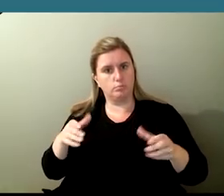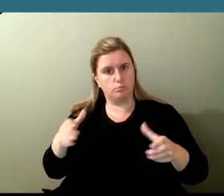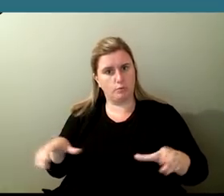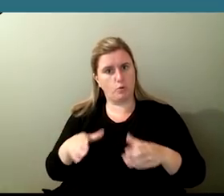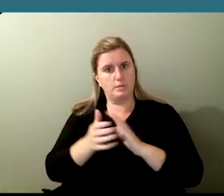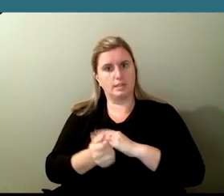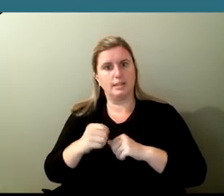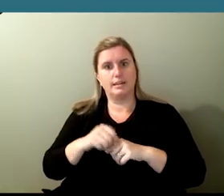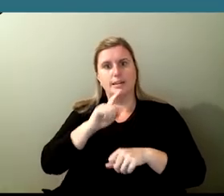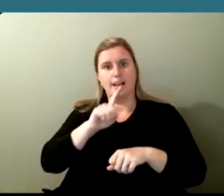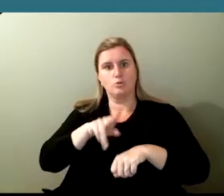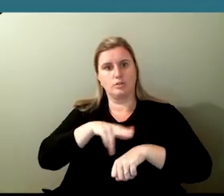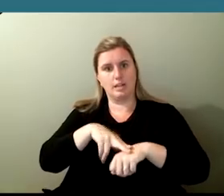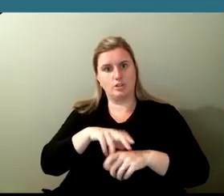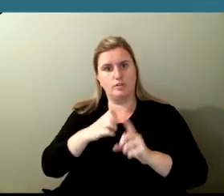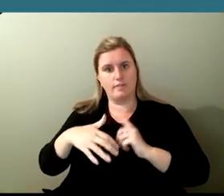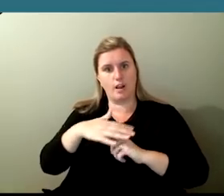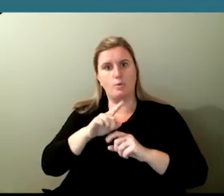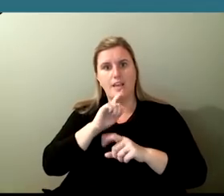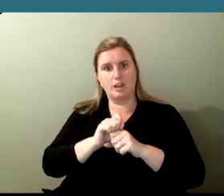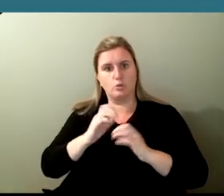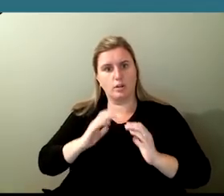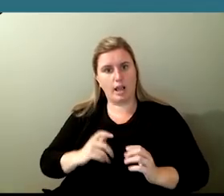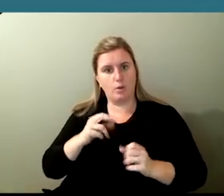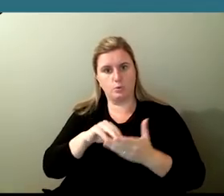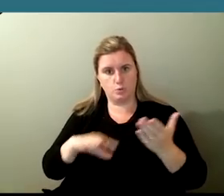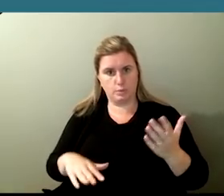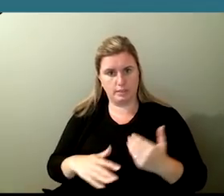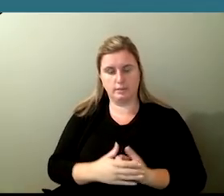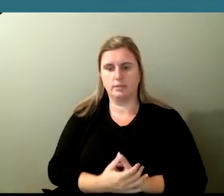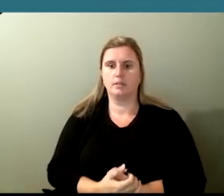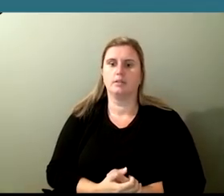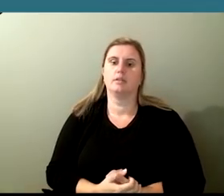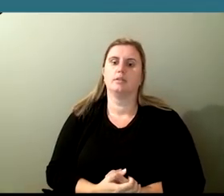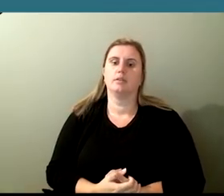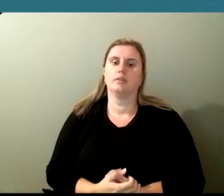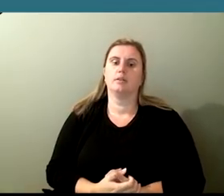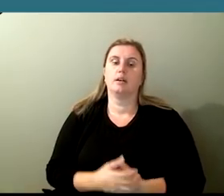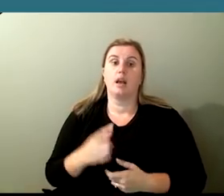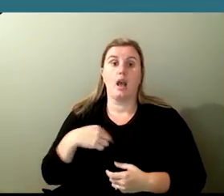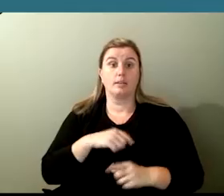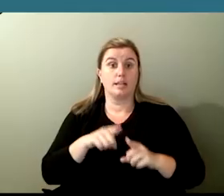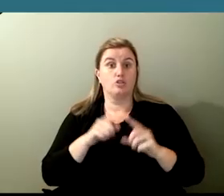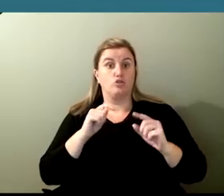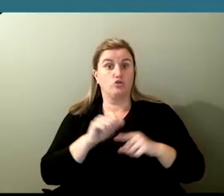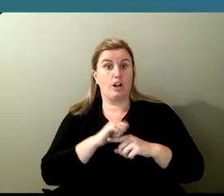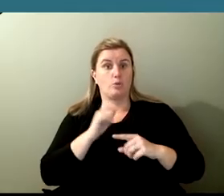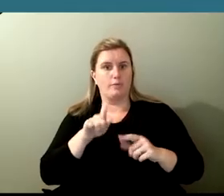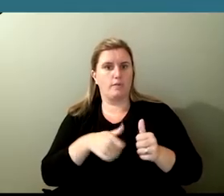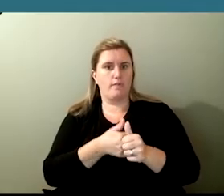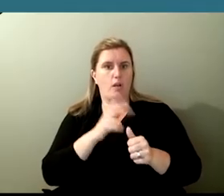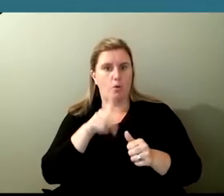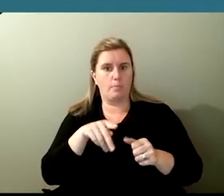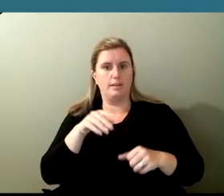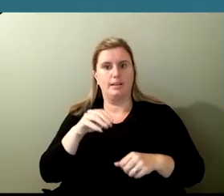in the natural environment with the actual client or student. So us as trainers, we need to make sure that we follow up in